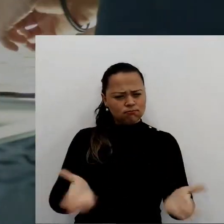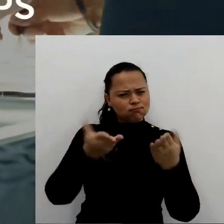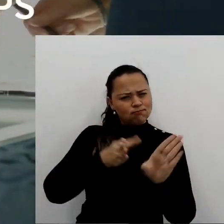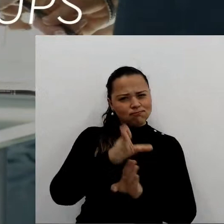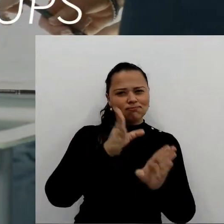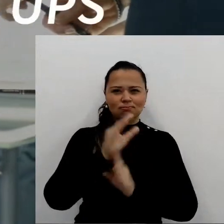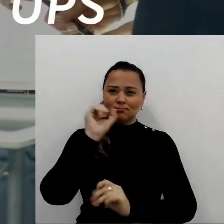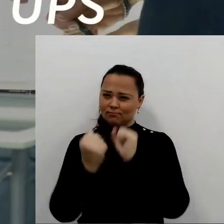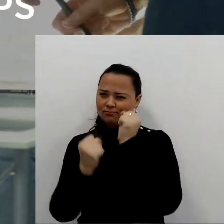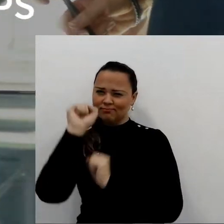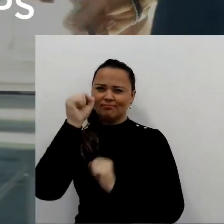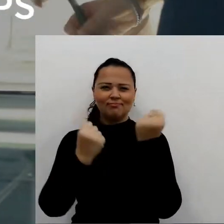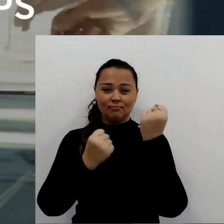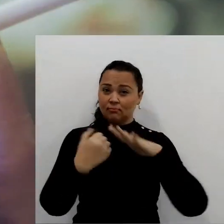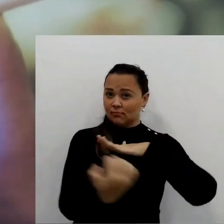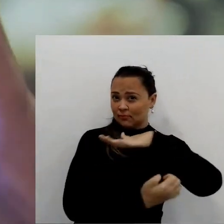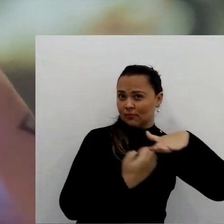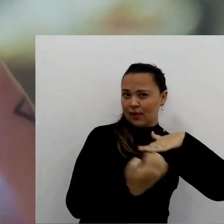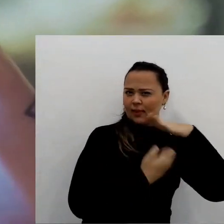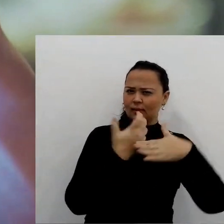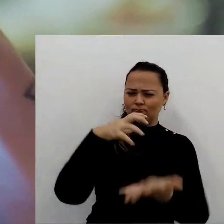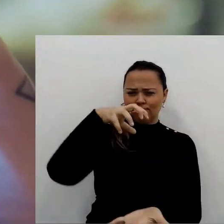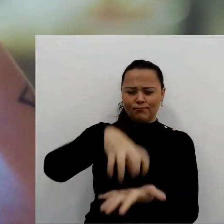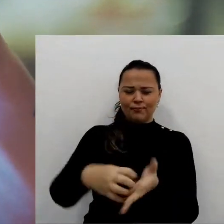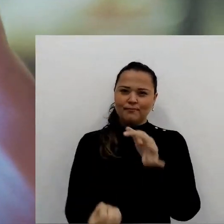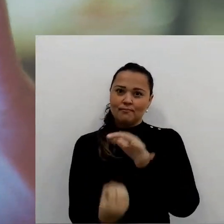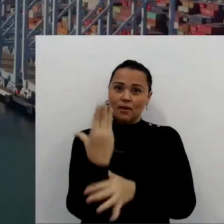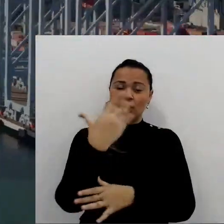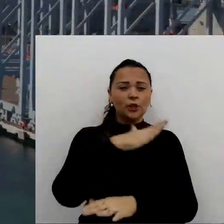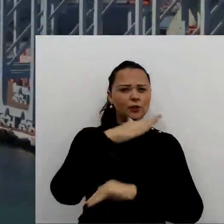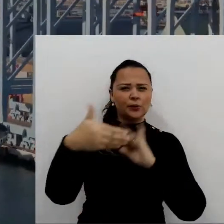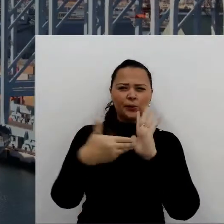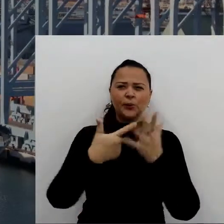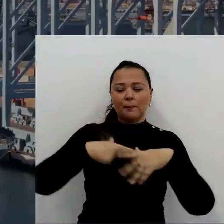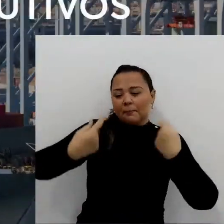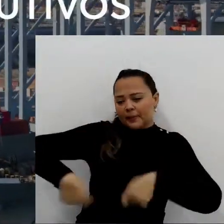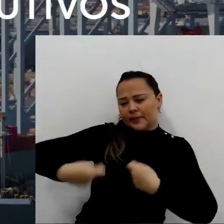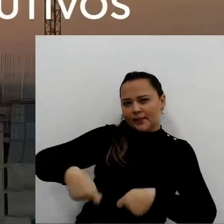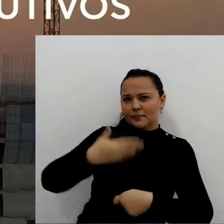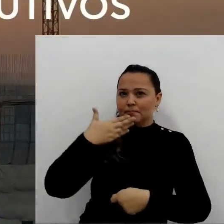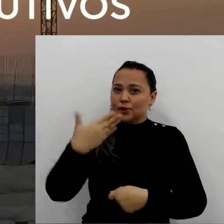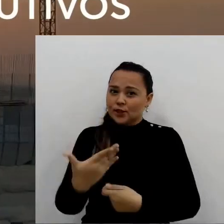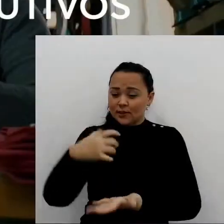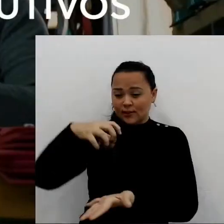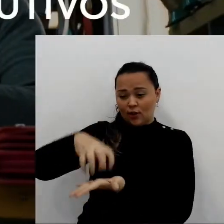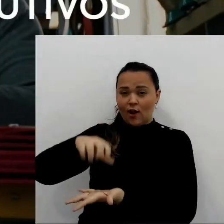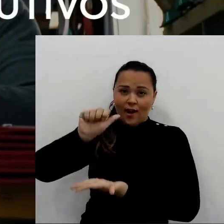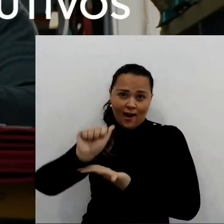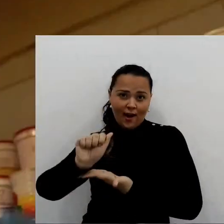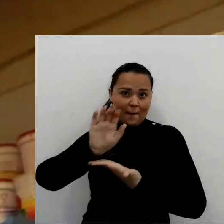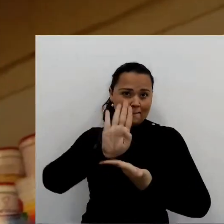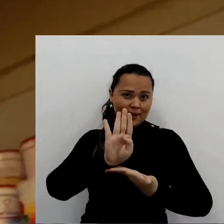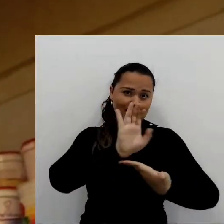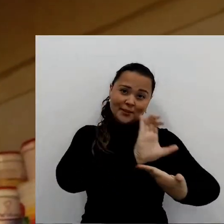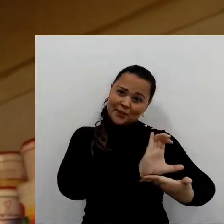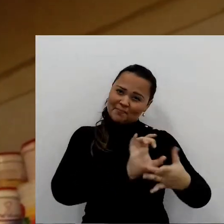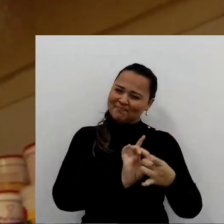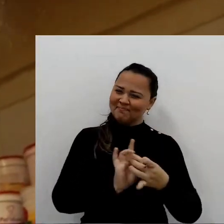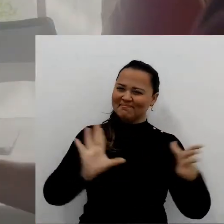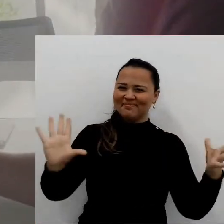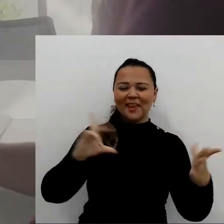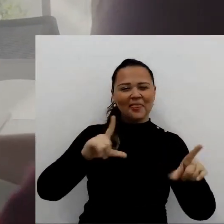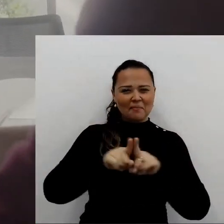We represent and make efforts to industry companies and startups in all they want from A, B, or